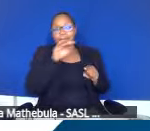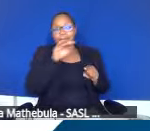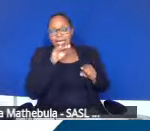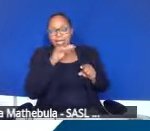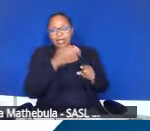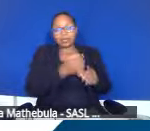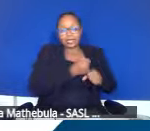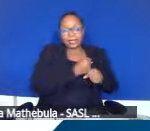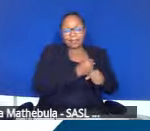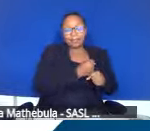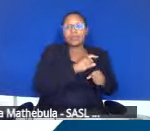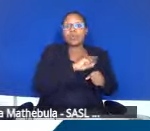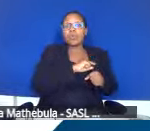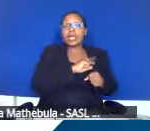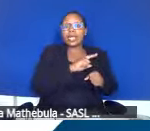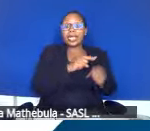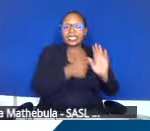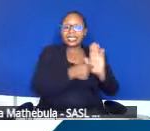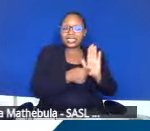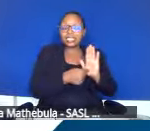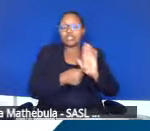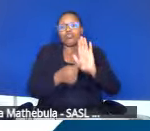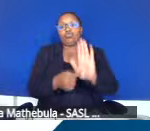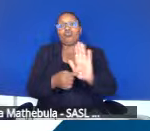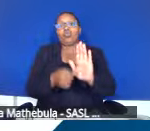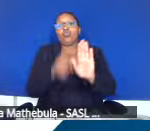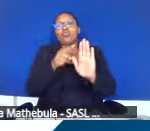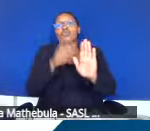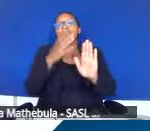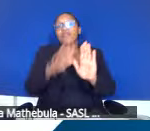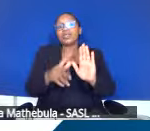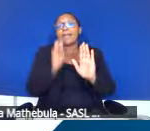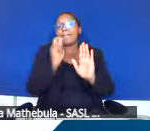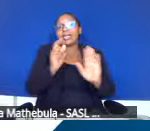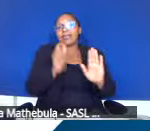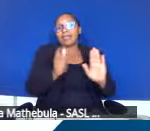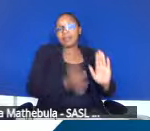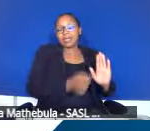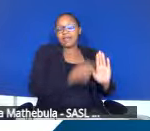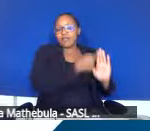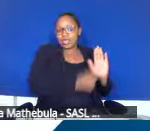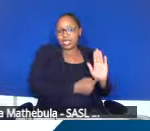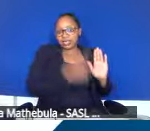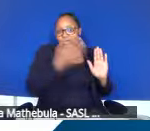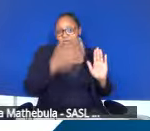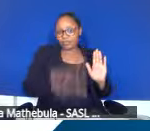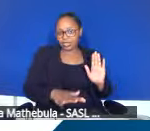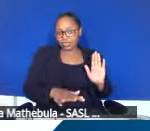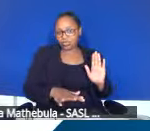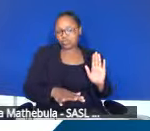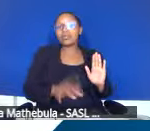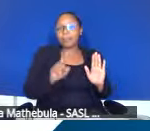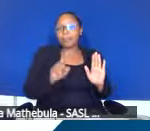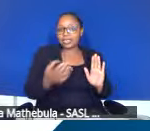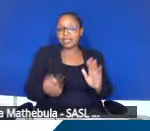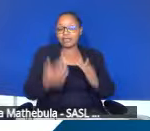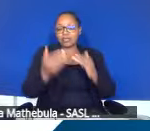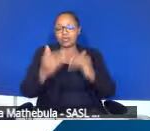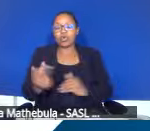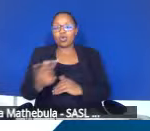you have paid for the expense. A duly completed and signed confirmation of disability